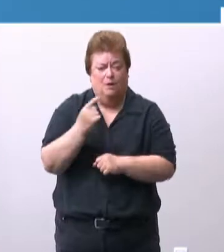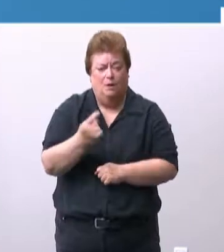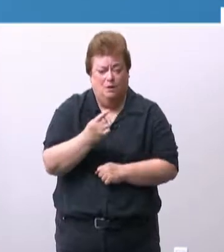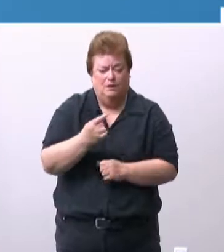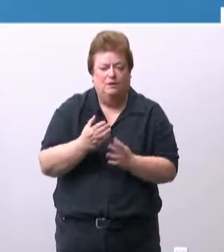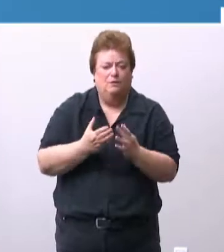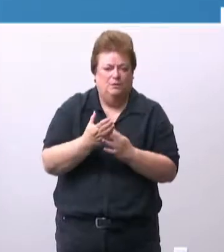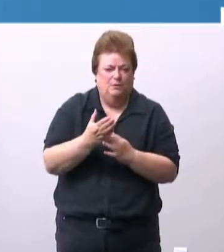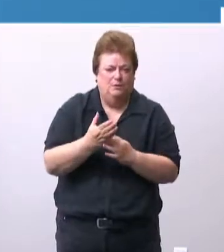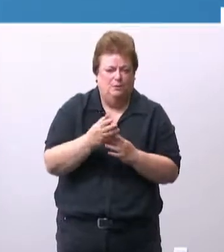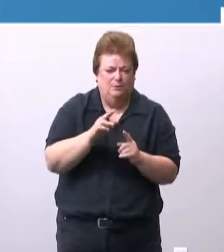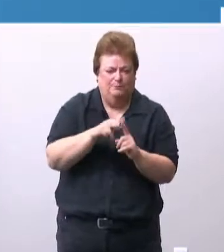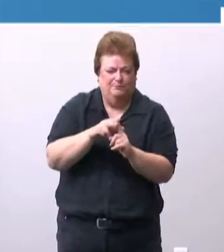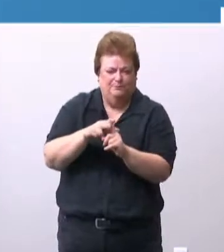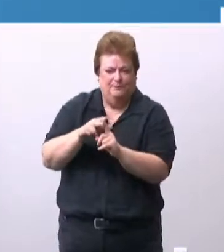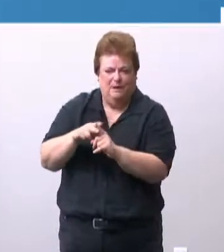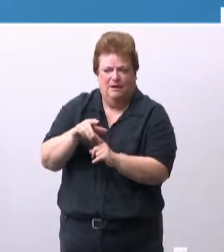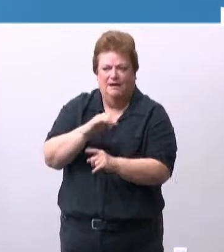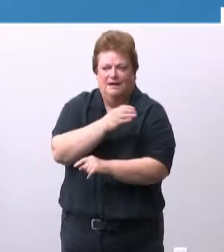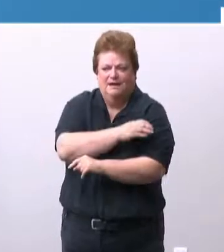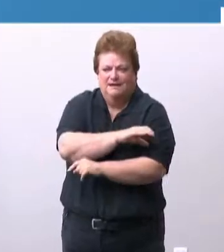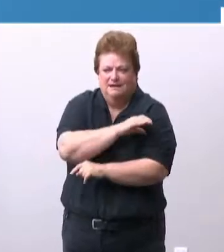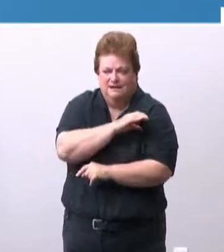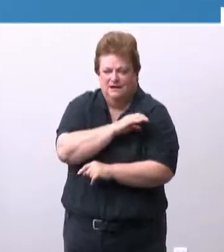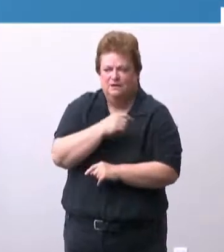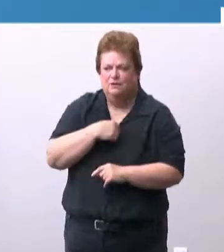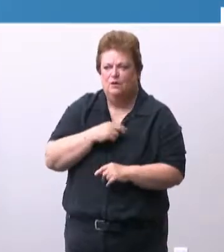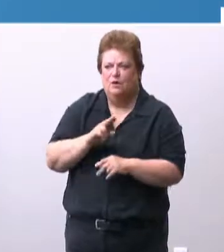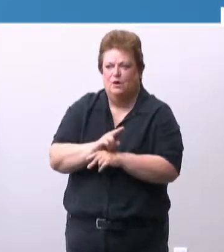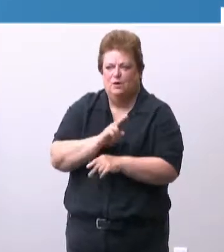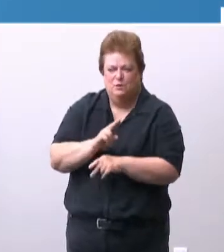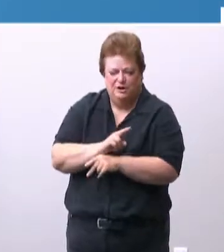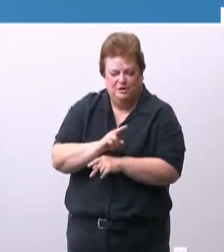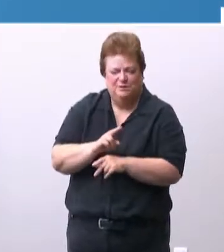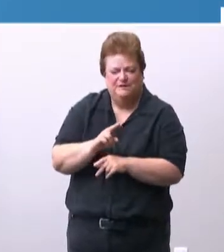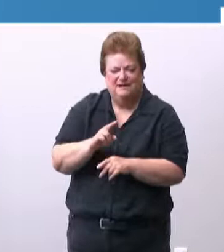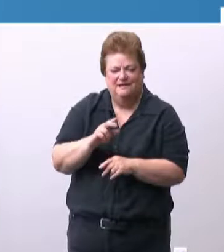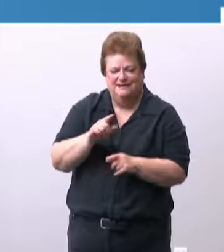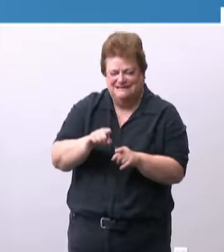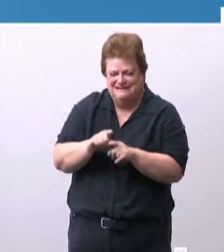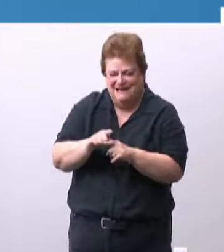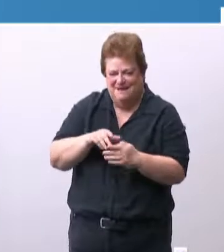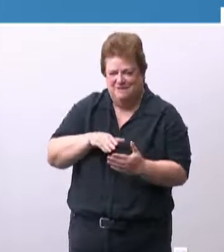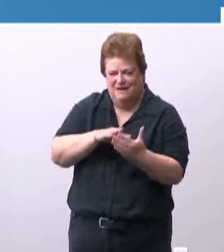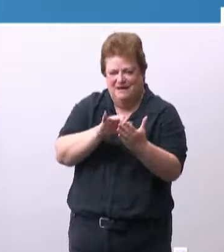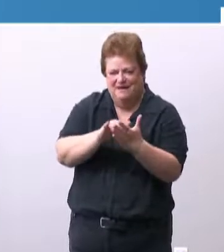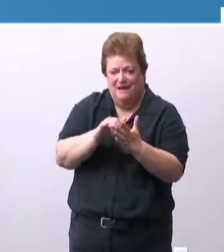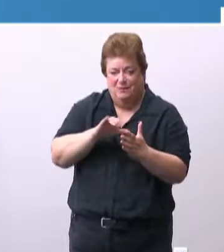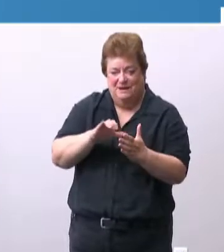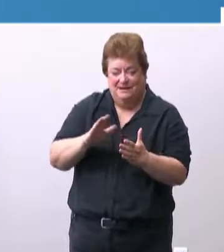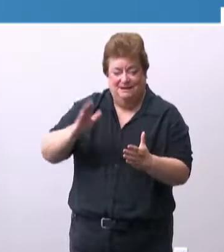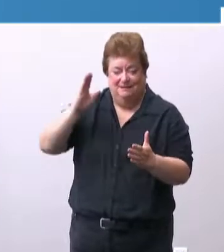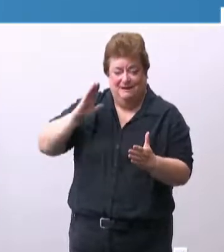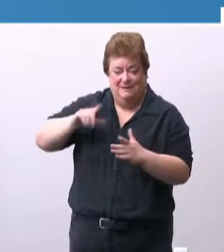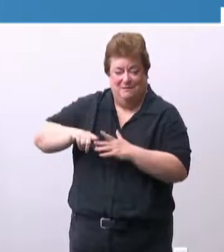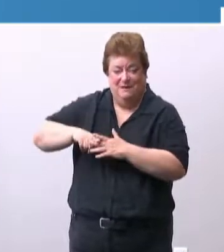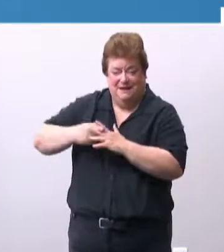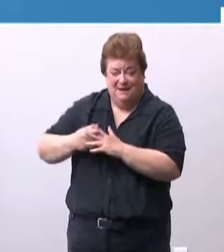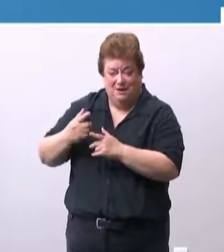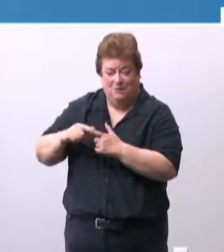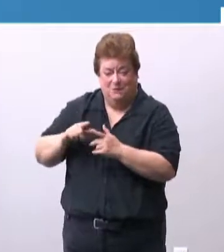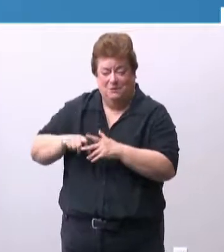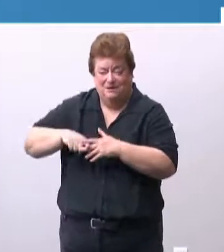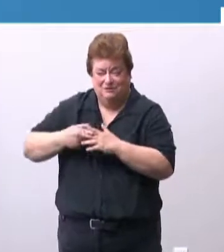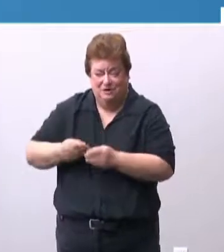booster clinics. We're using an approach similar to the initial rollout of the COVID-19 vaccine, moving through the age and